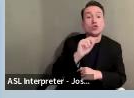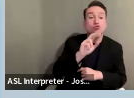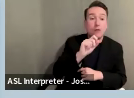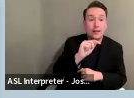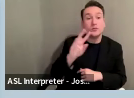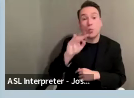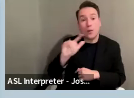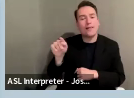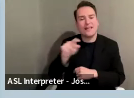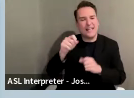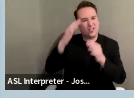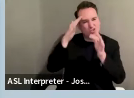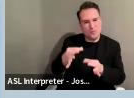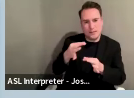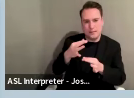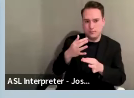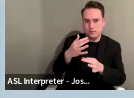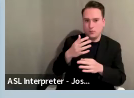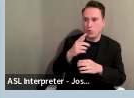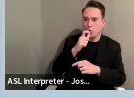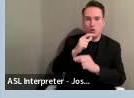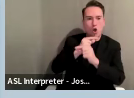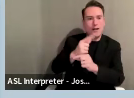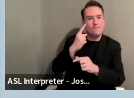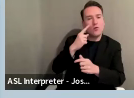the guardians of any minor children.